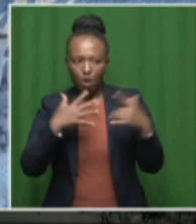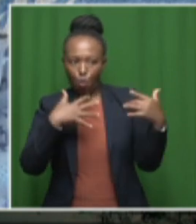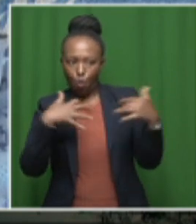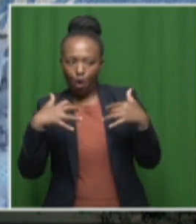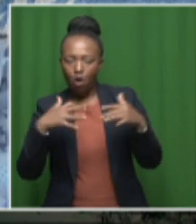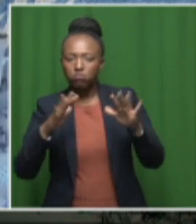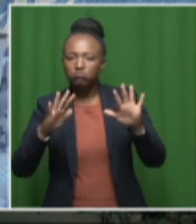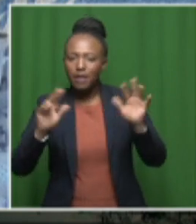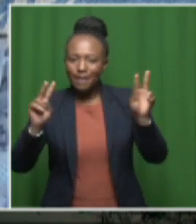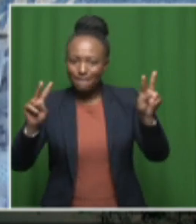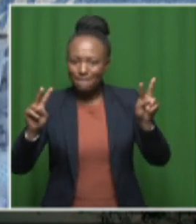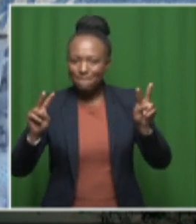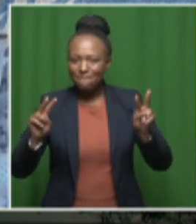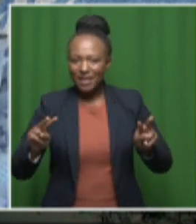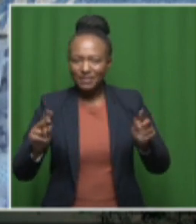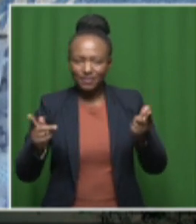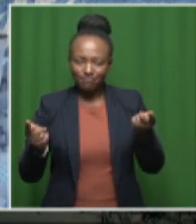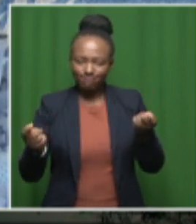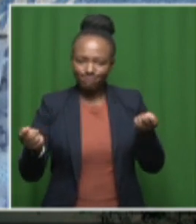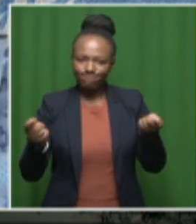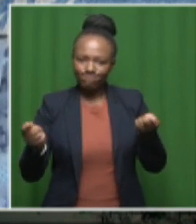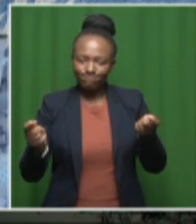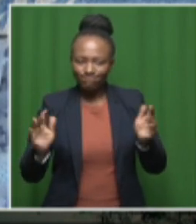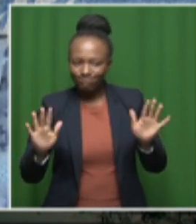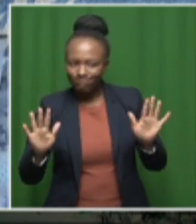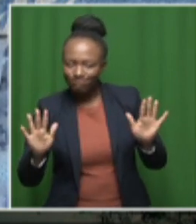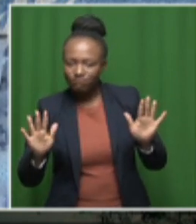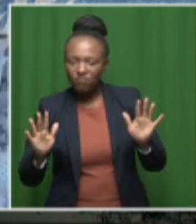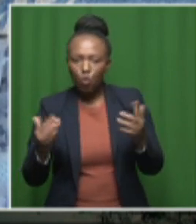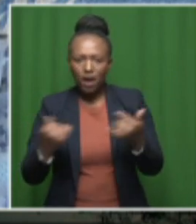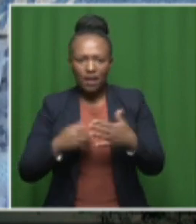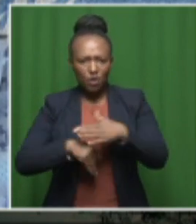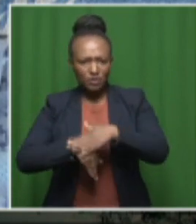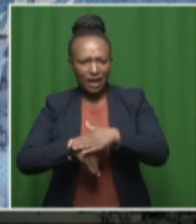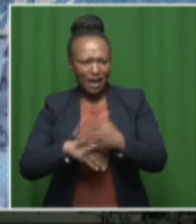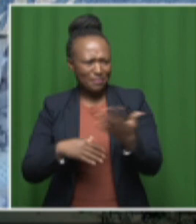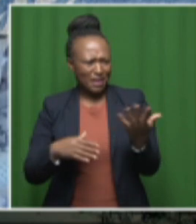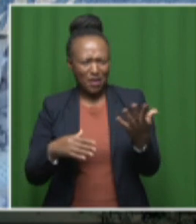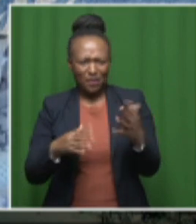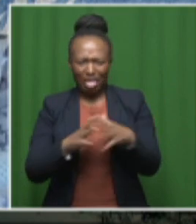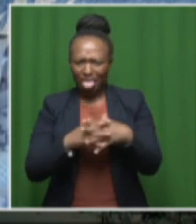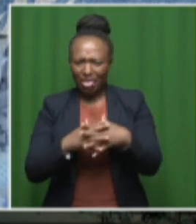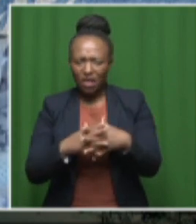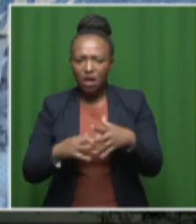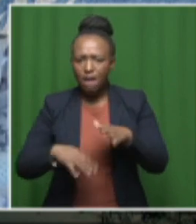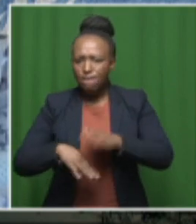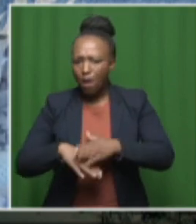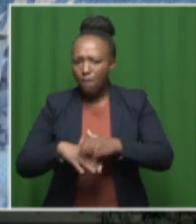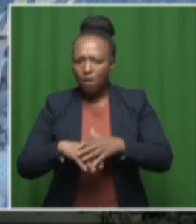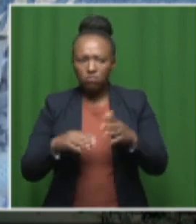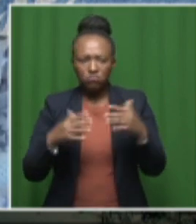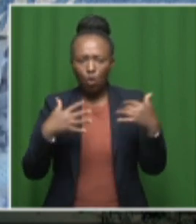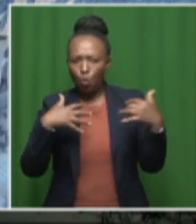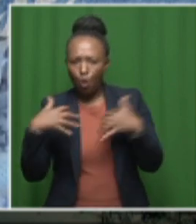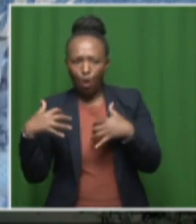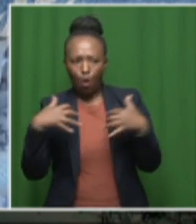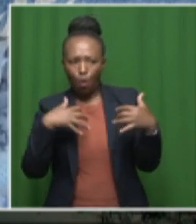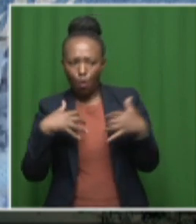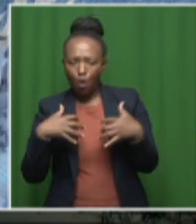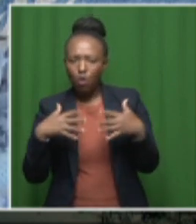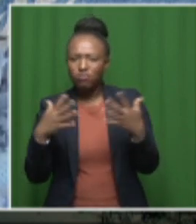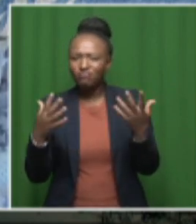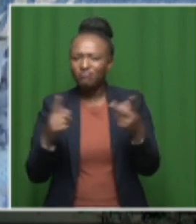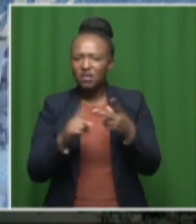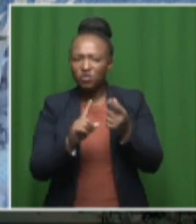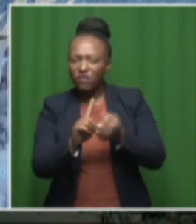though it's battling and struggling in a time like this where we are seeing more and more wars, fighting,